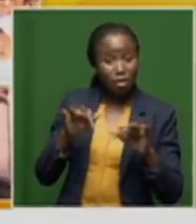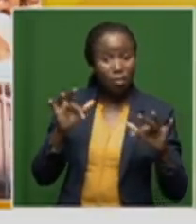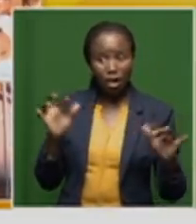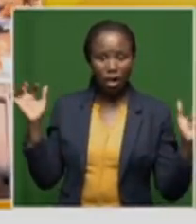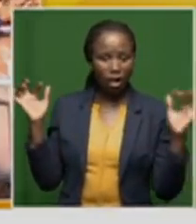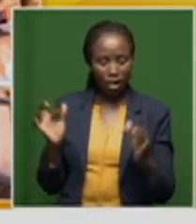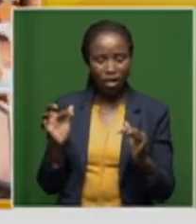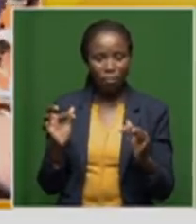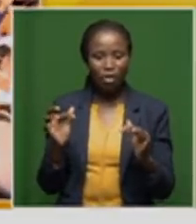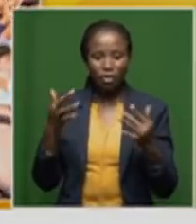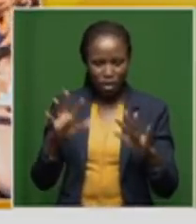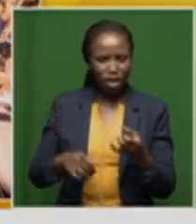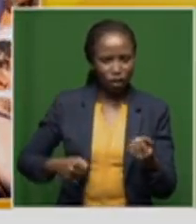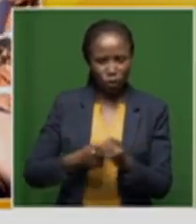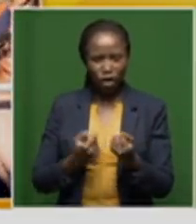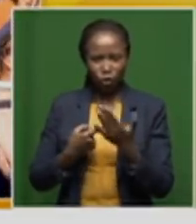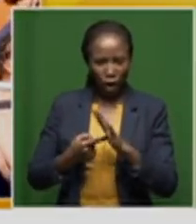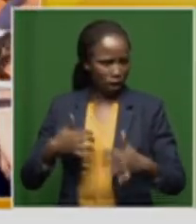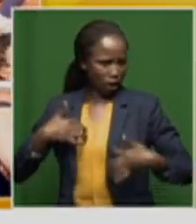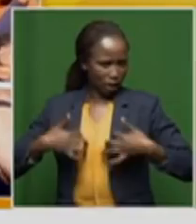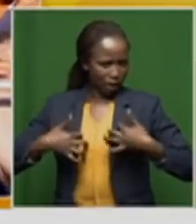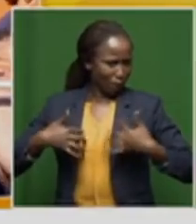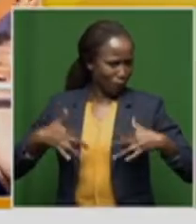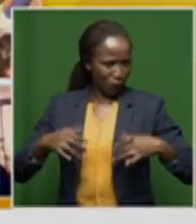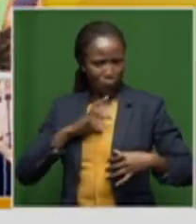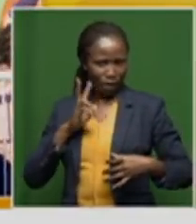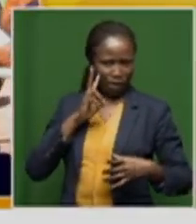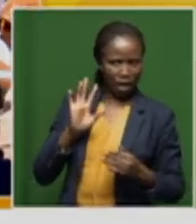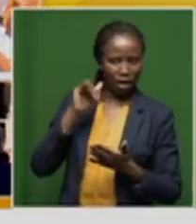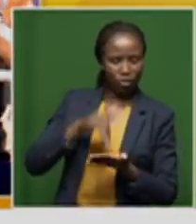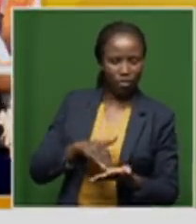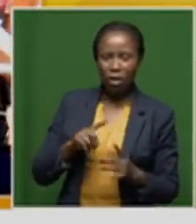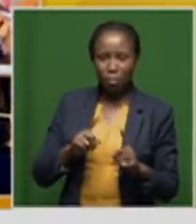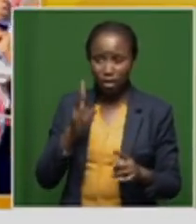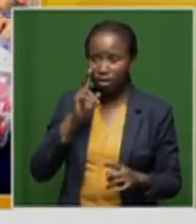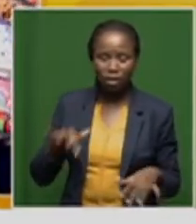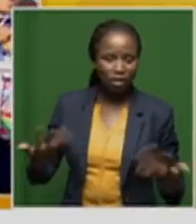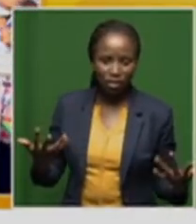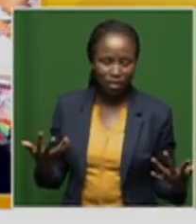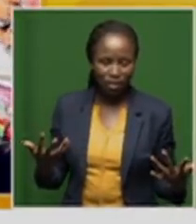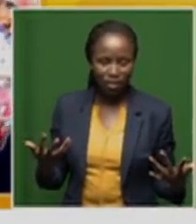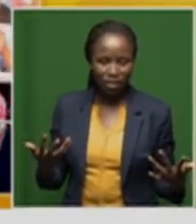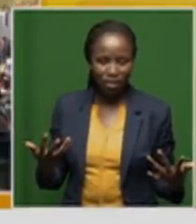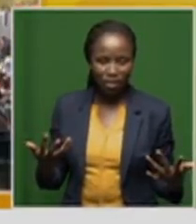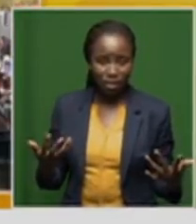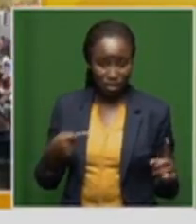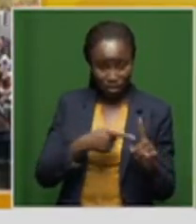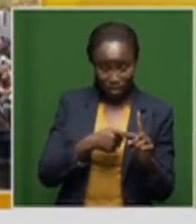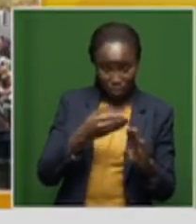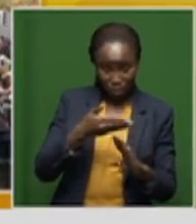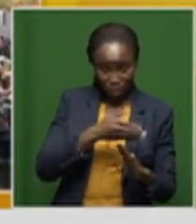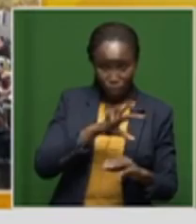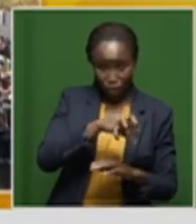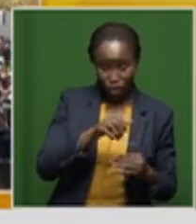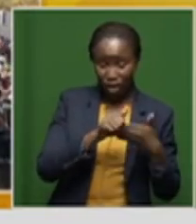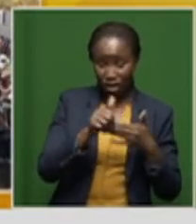here coming out and showing the excitement and happiness to see them when they arrival, we did not see that with the provincial leaders